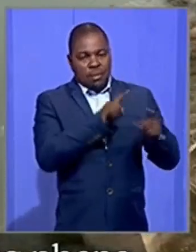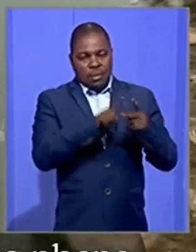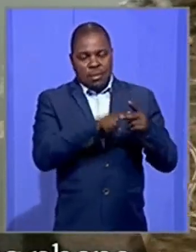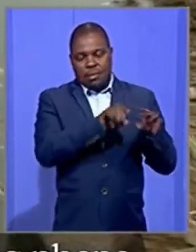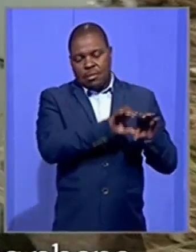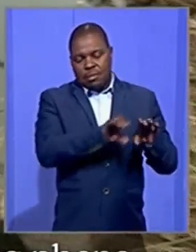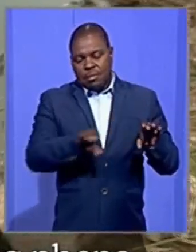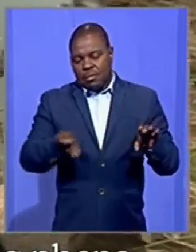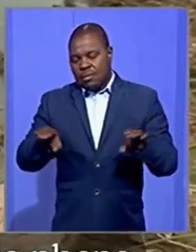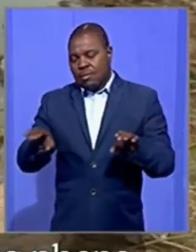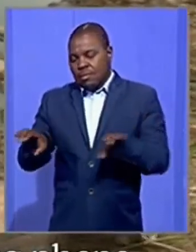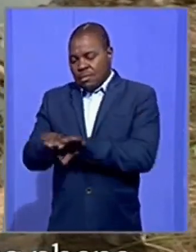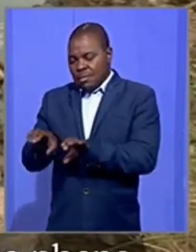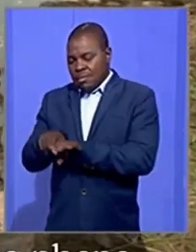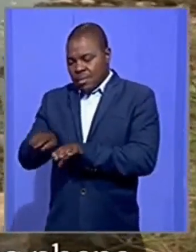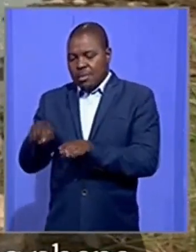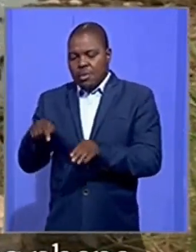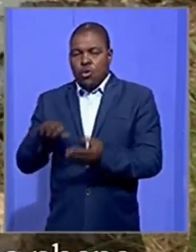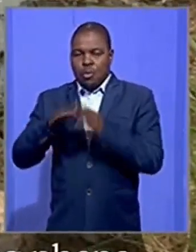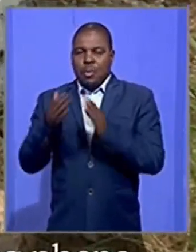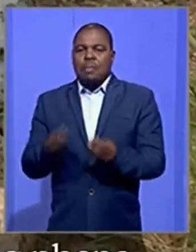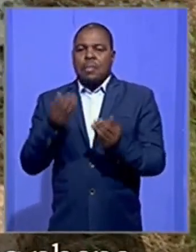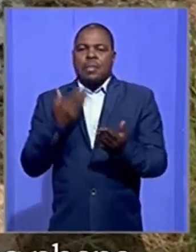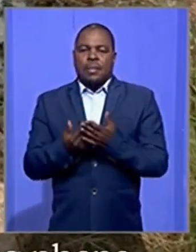Ditaba le metse e mo tikologong.